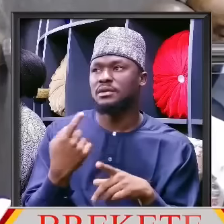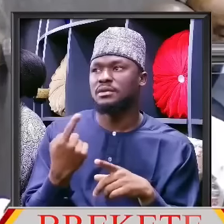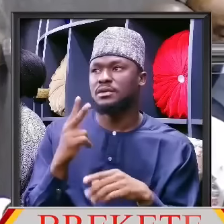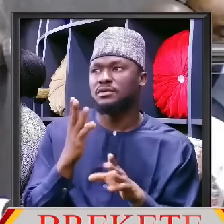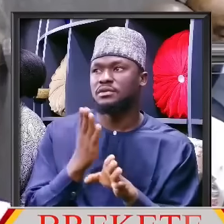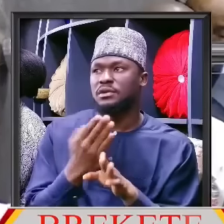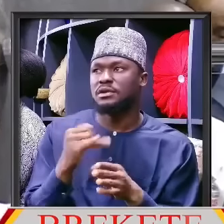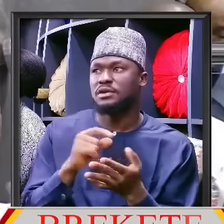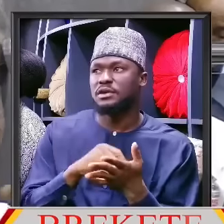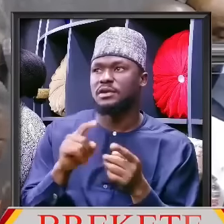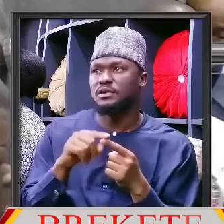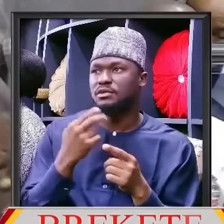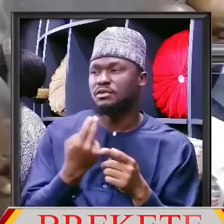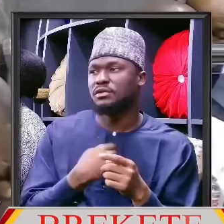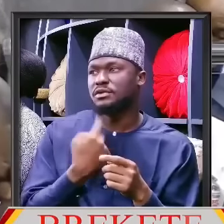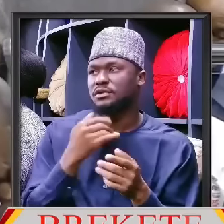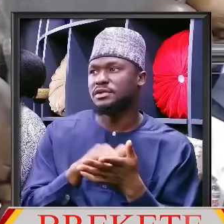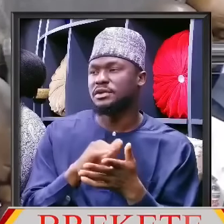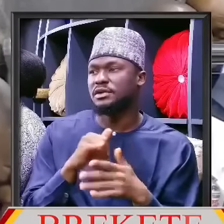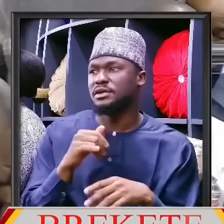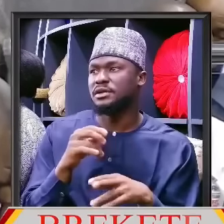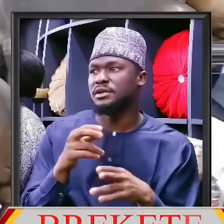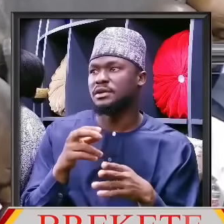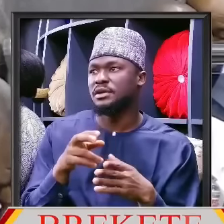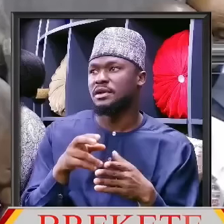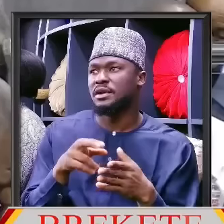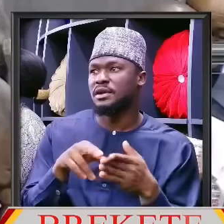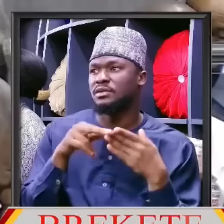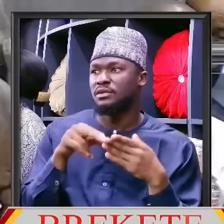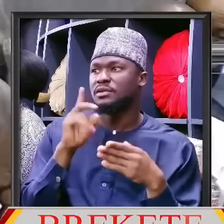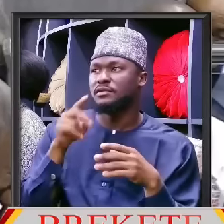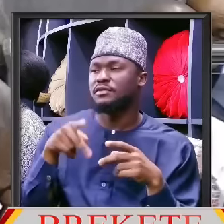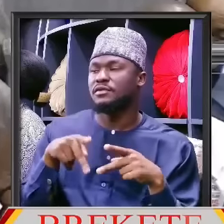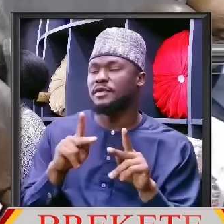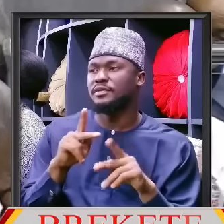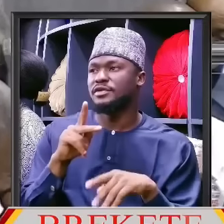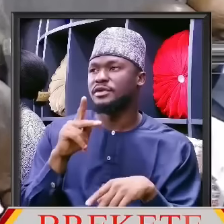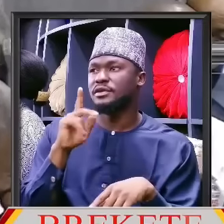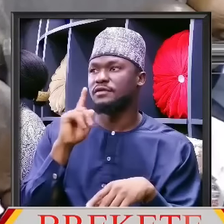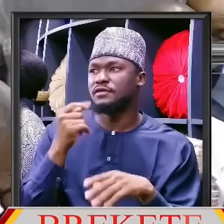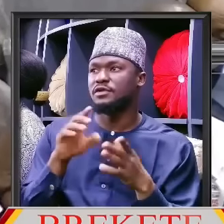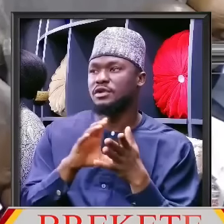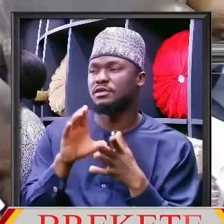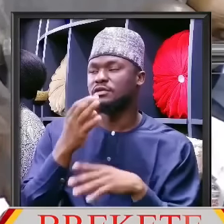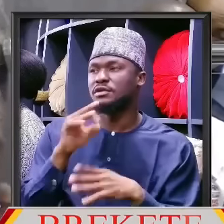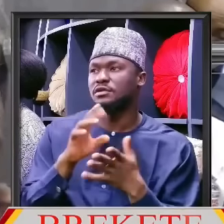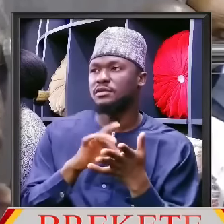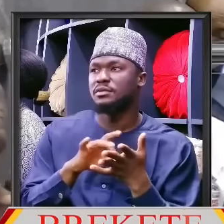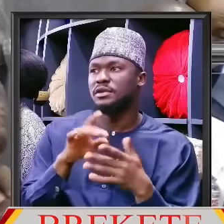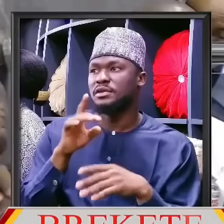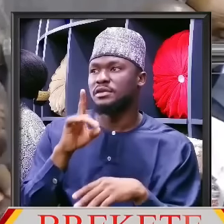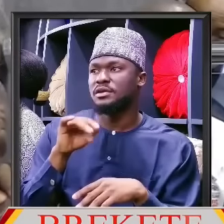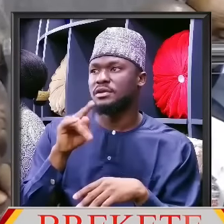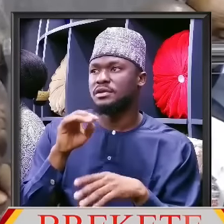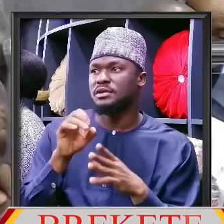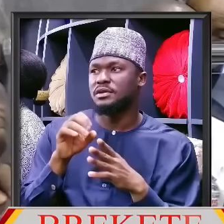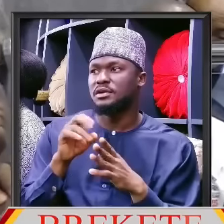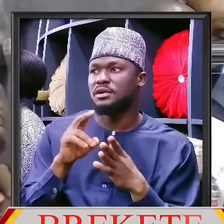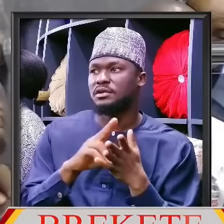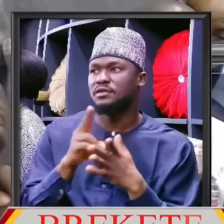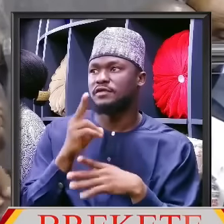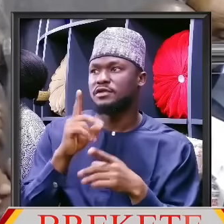writers, it say request for permission for the College of Medicine Delta State University to accept our